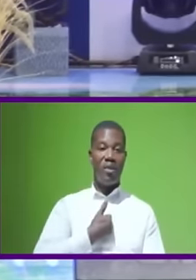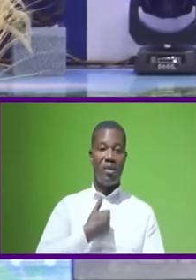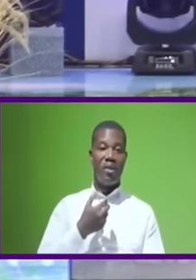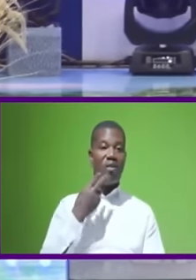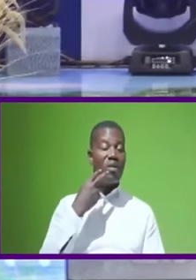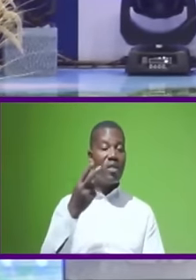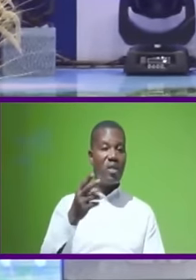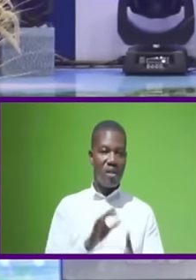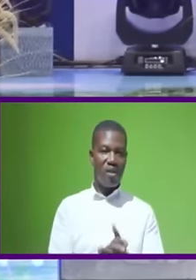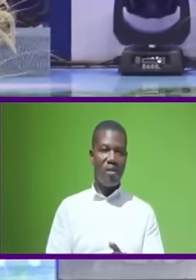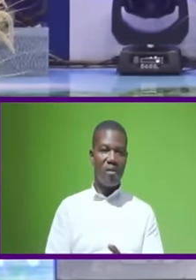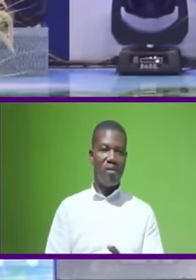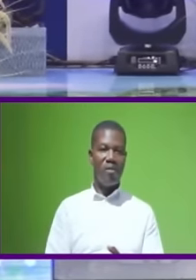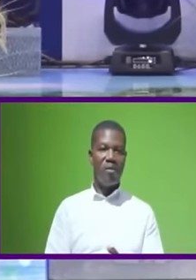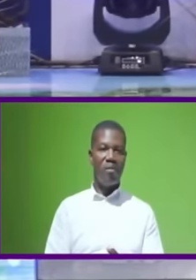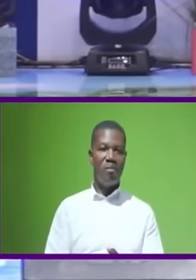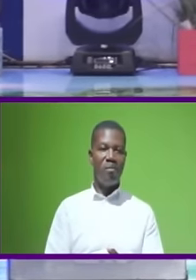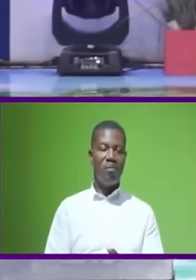Me, yes, sir.